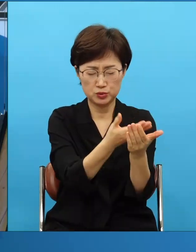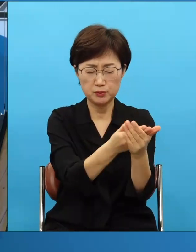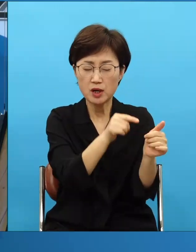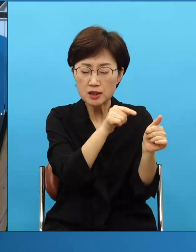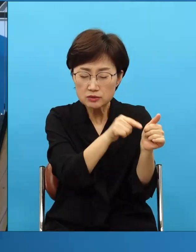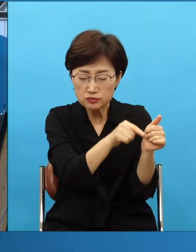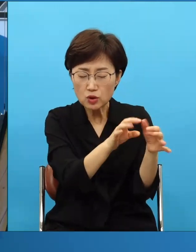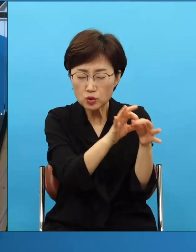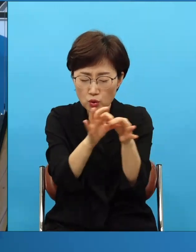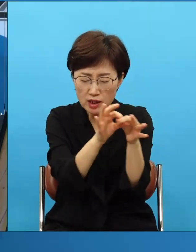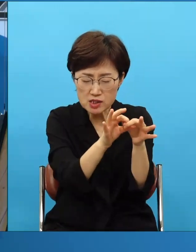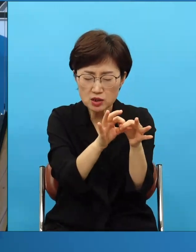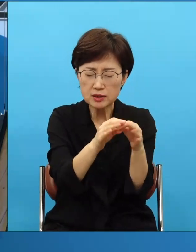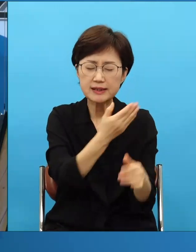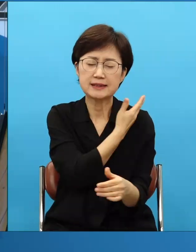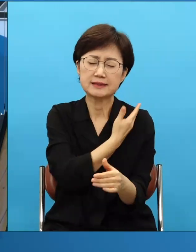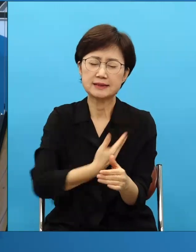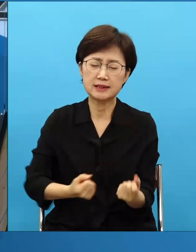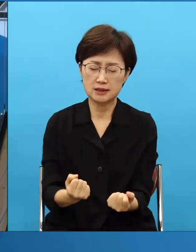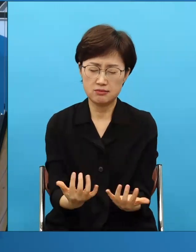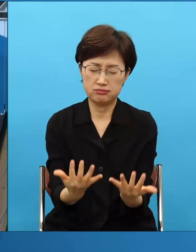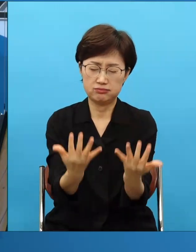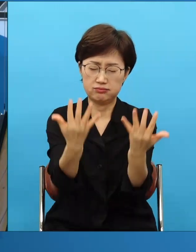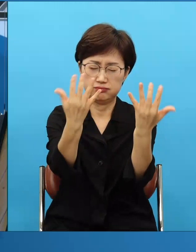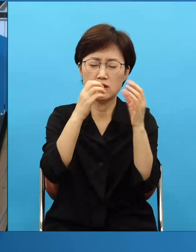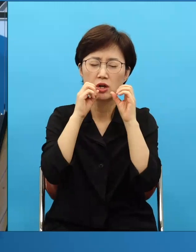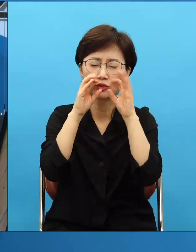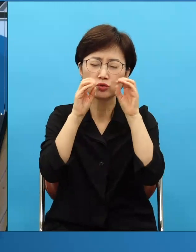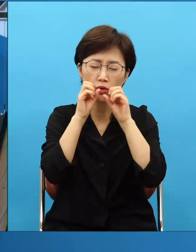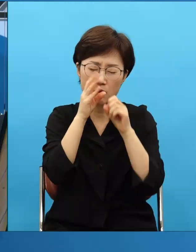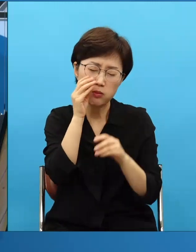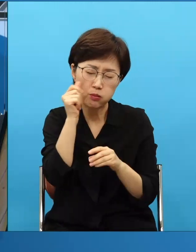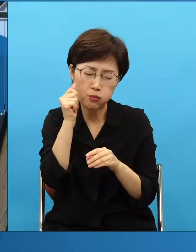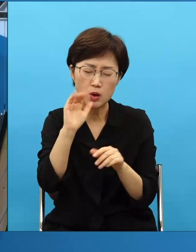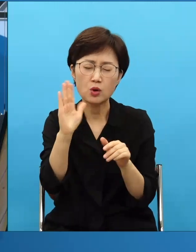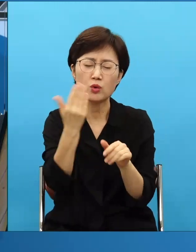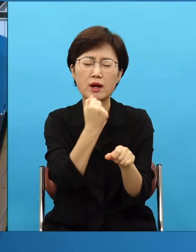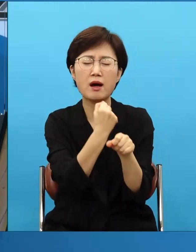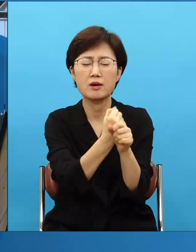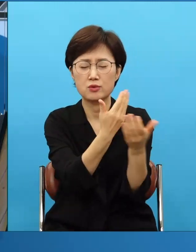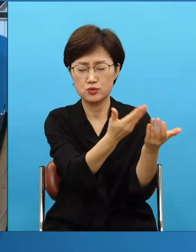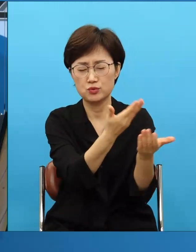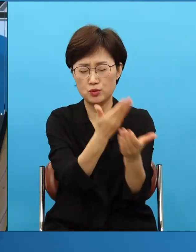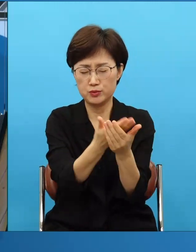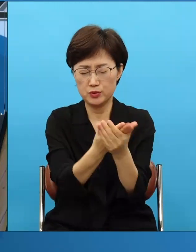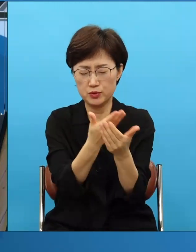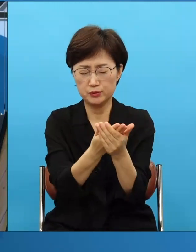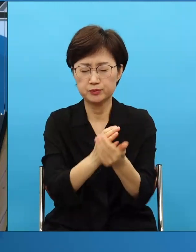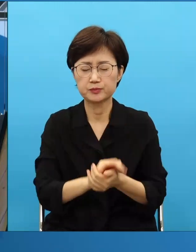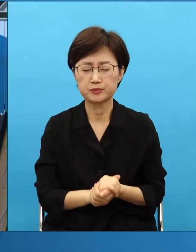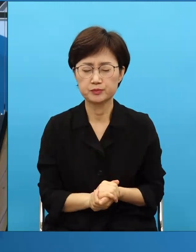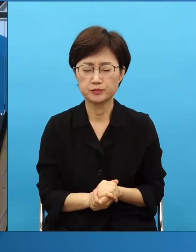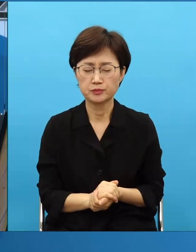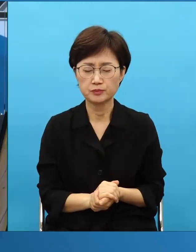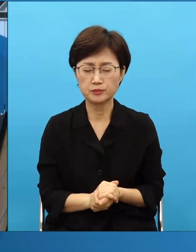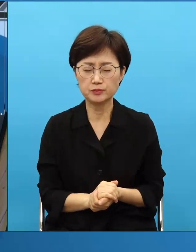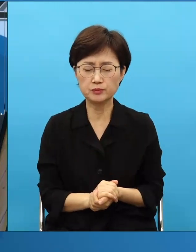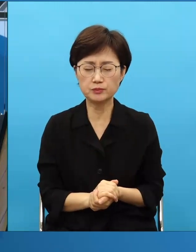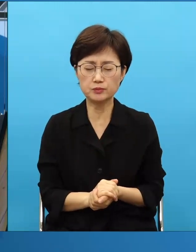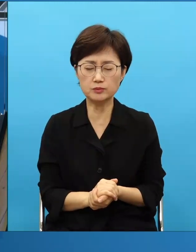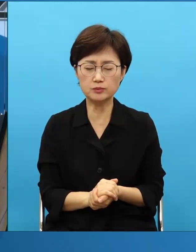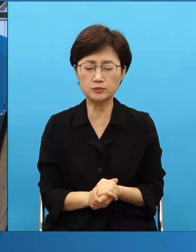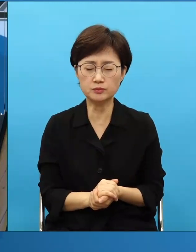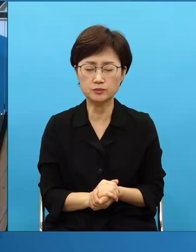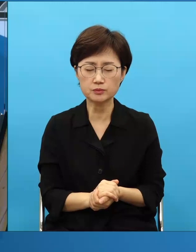bless the missionaries who establishes the spiritual partisans while holding on to your firm, God, your absolute covenant, and may the doors of evangelism and